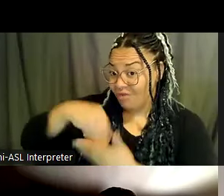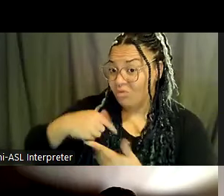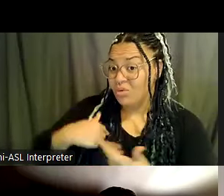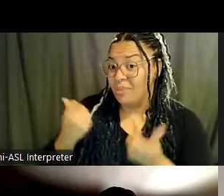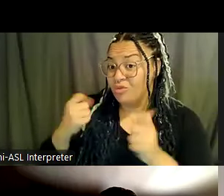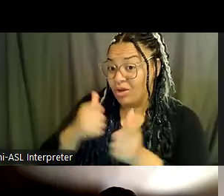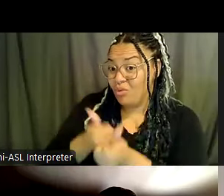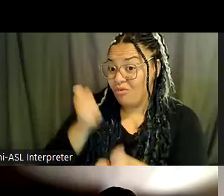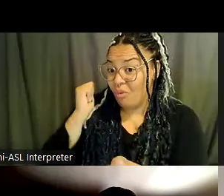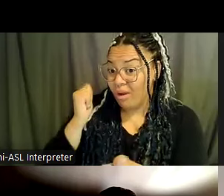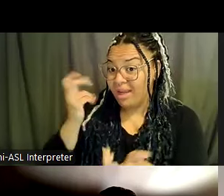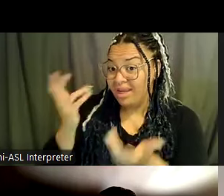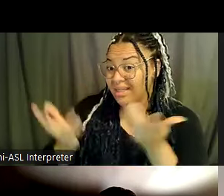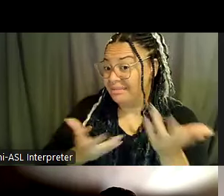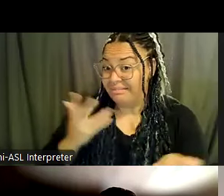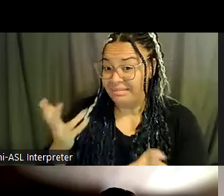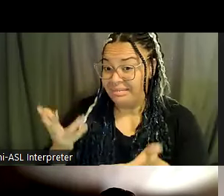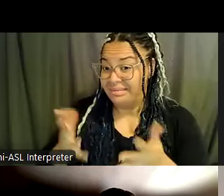avoid.